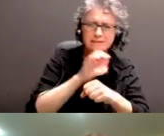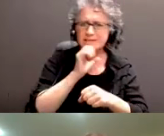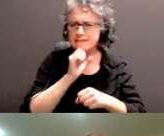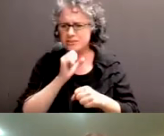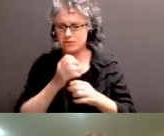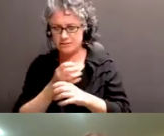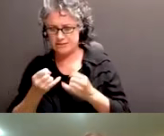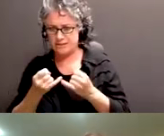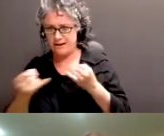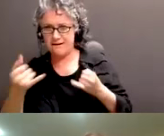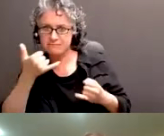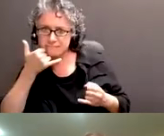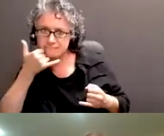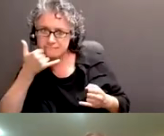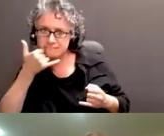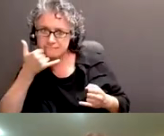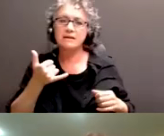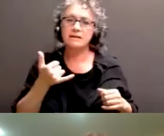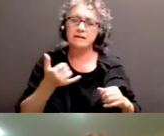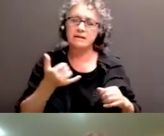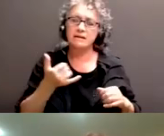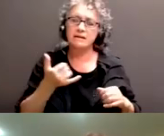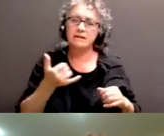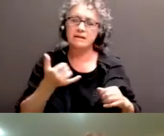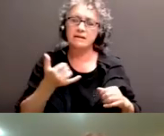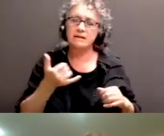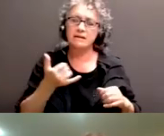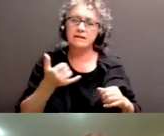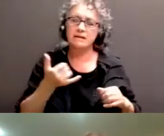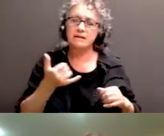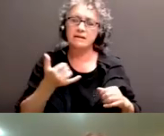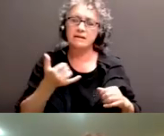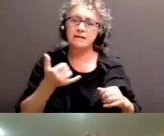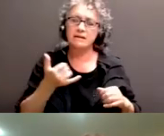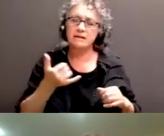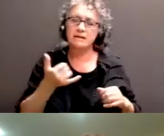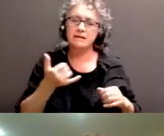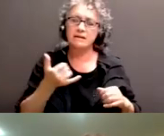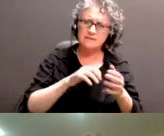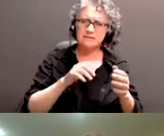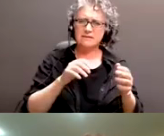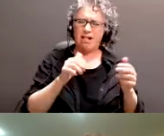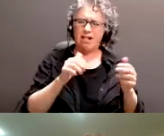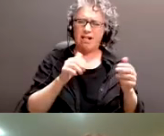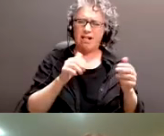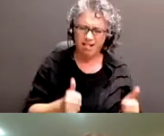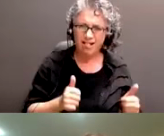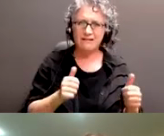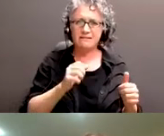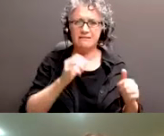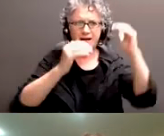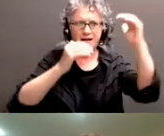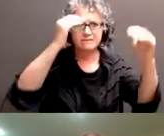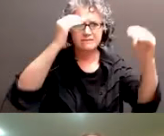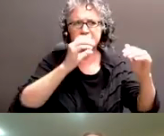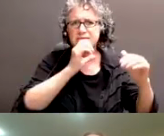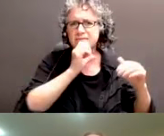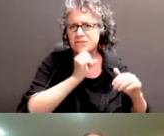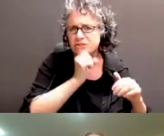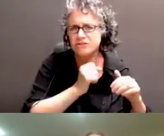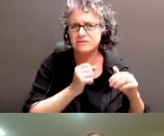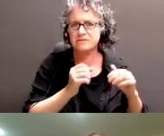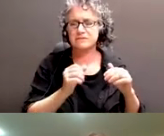know in COVID that we've seen an increase of vulnerabilities of older adults, and it is putting individuals at increased risk. And they feel